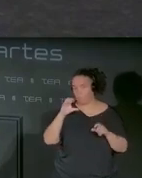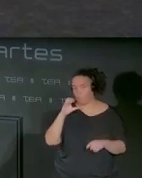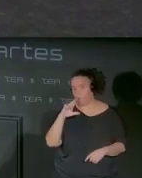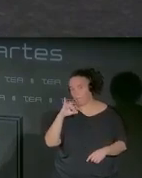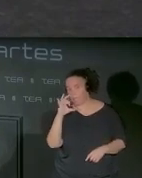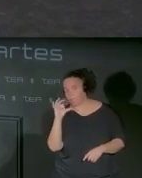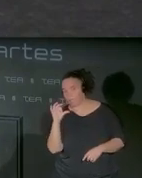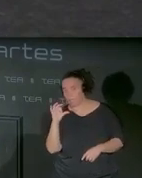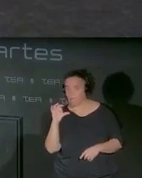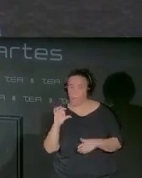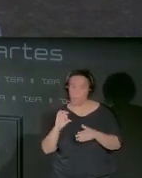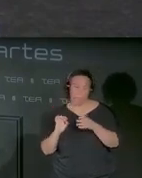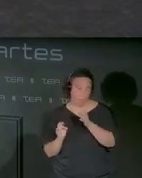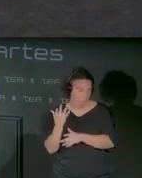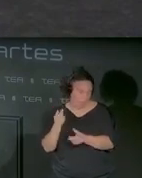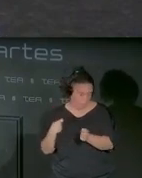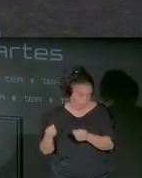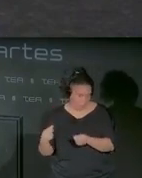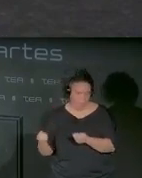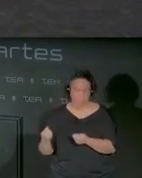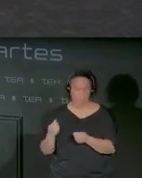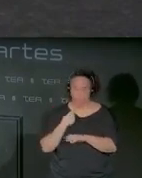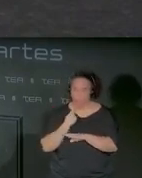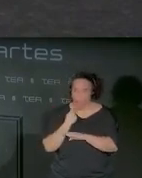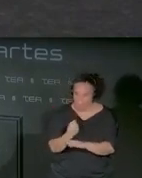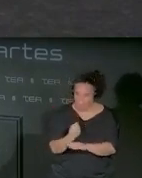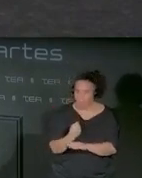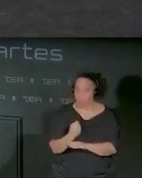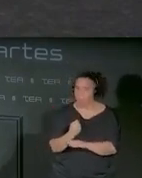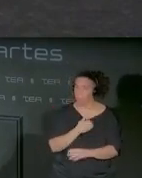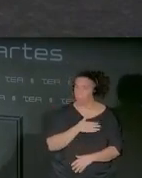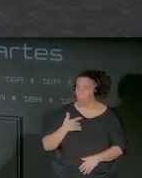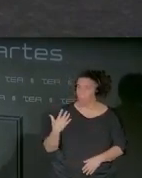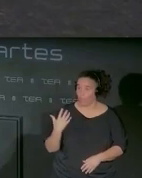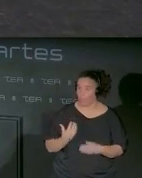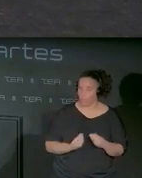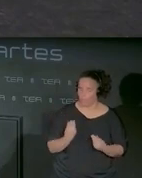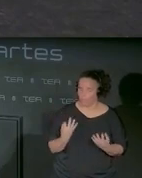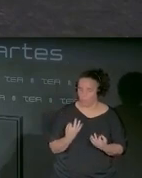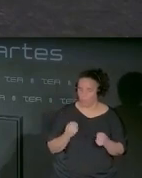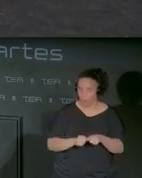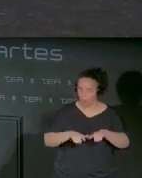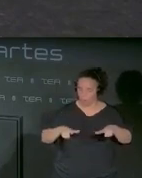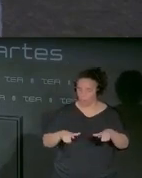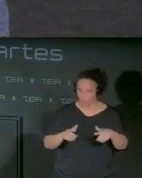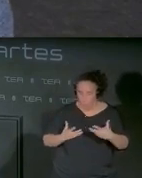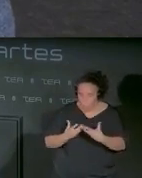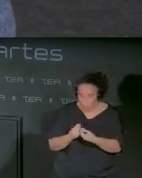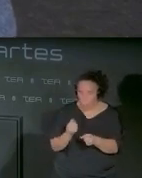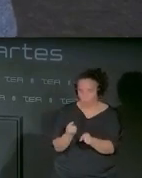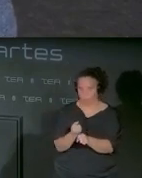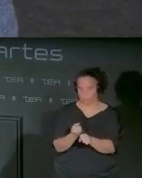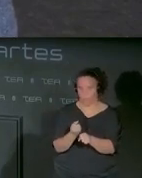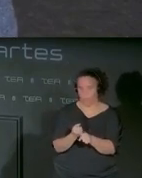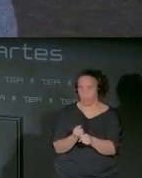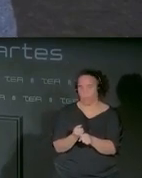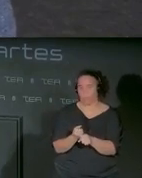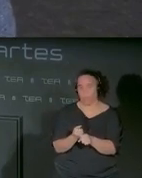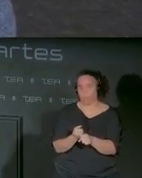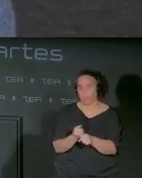the platforms that are, because in the movie industry, you have streaming platforms that are